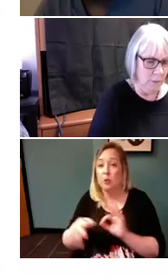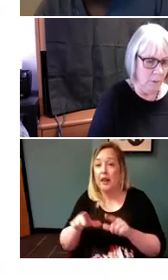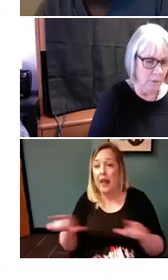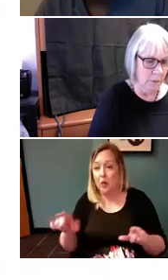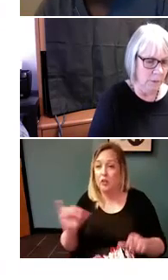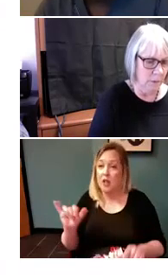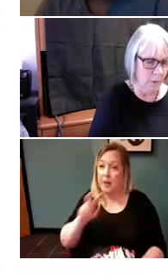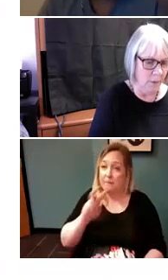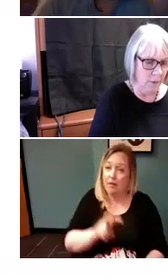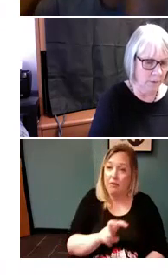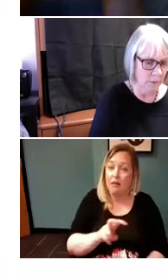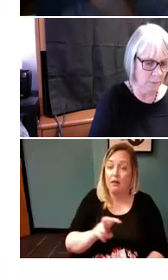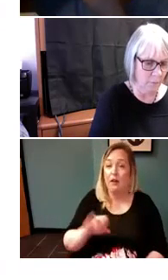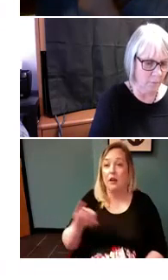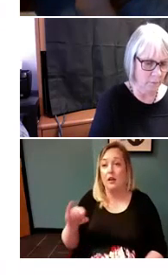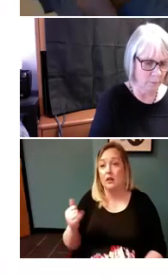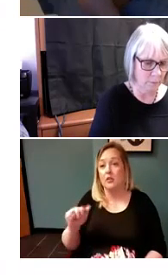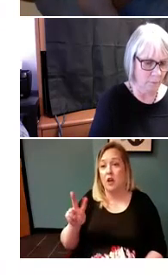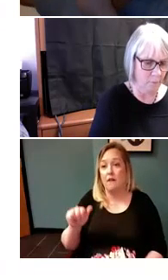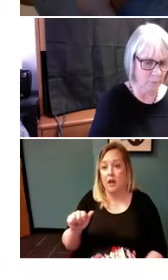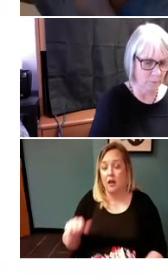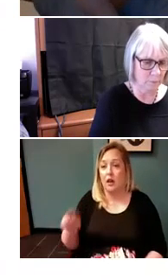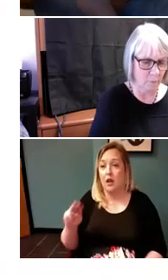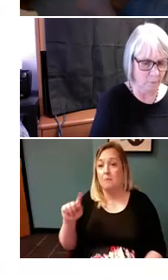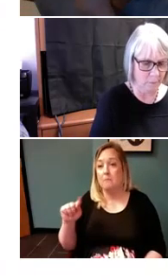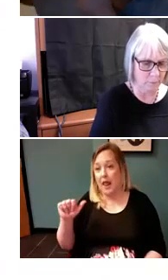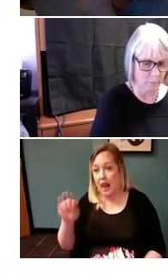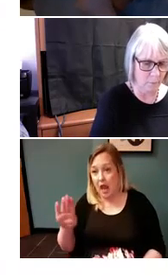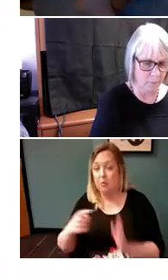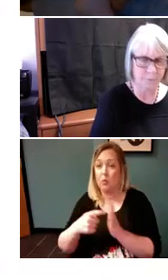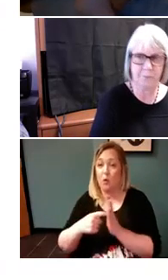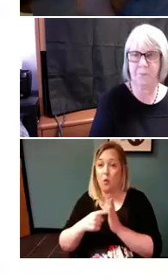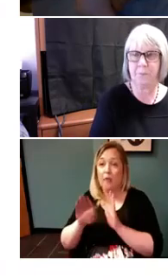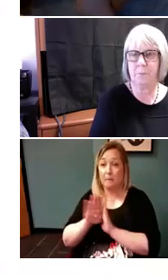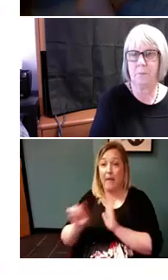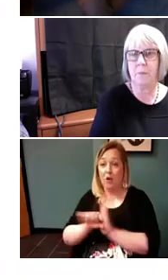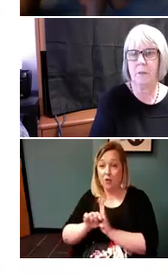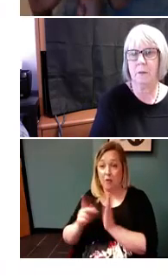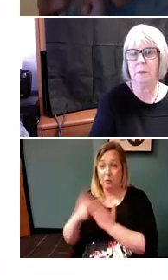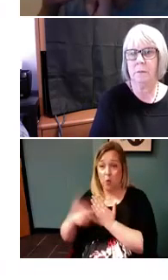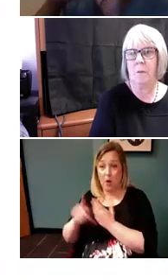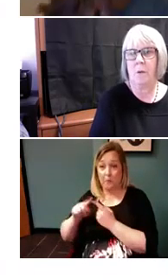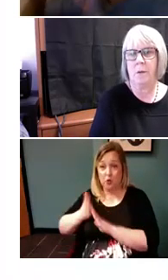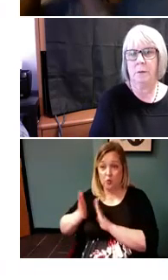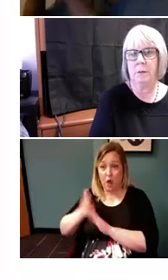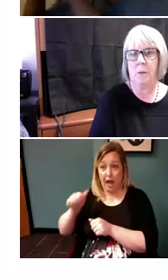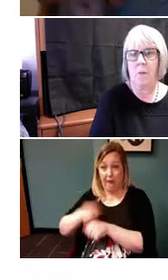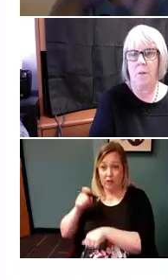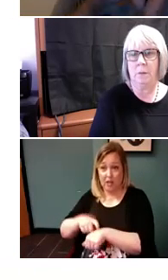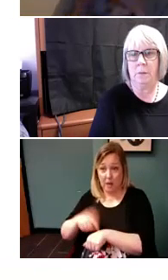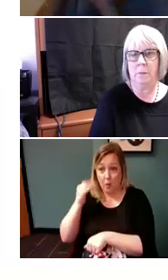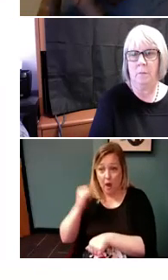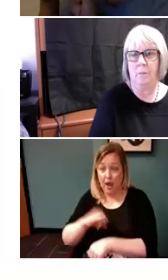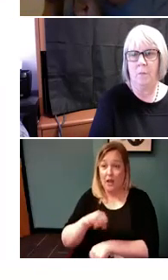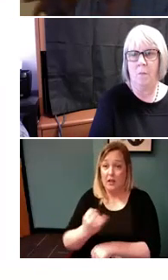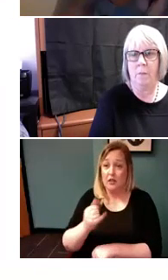or MATLAB, which requires some background program to run every time, because we are running it as Java program